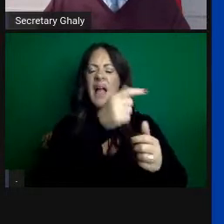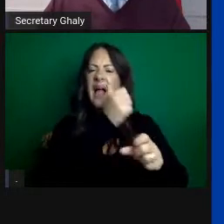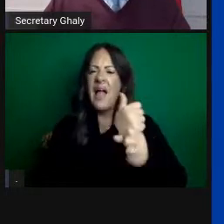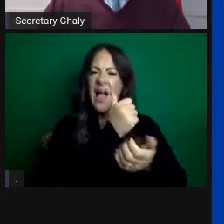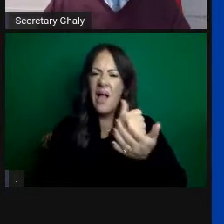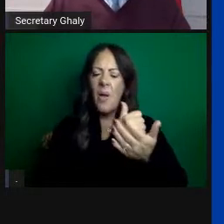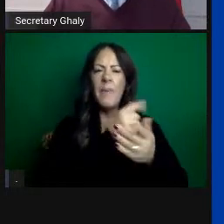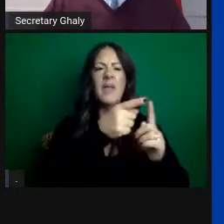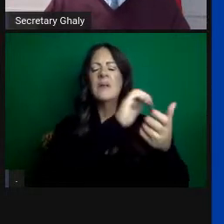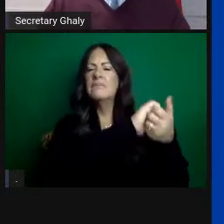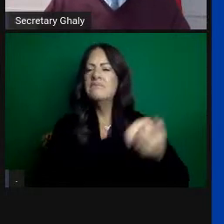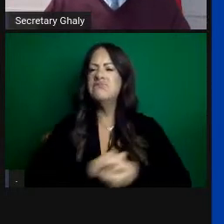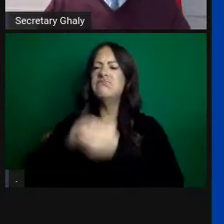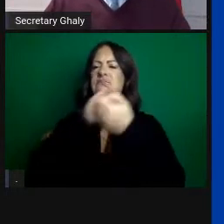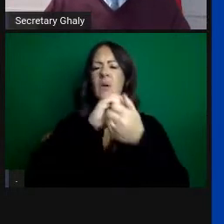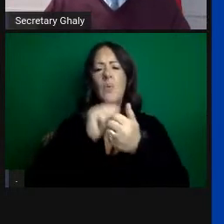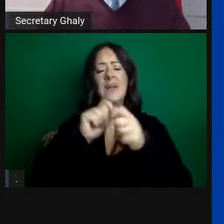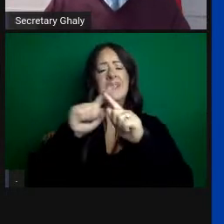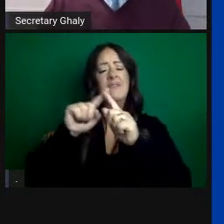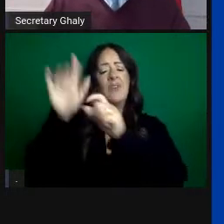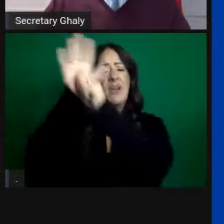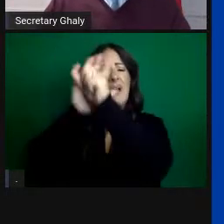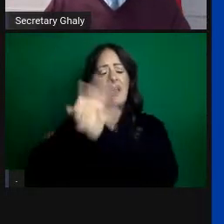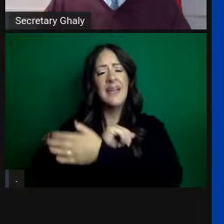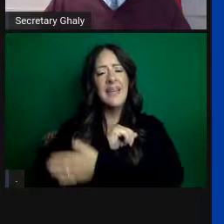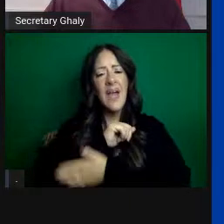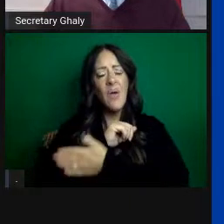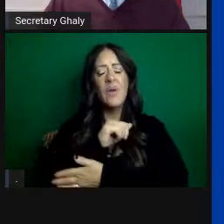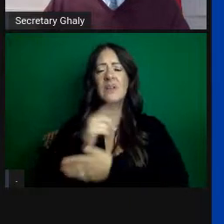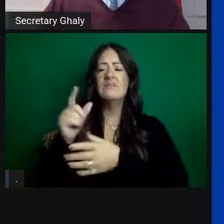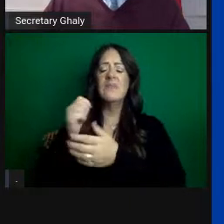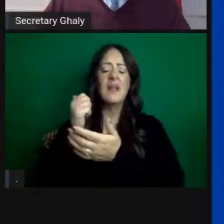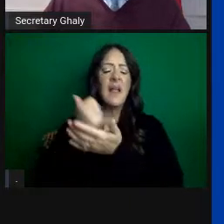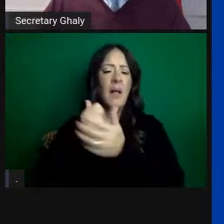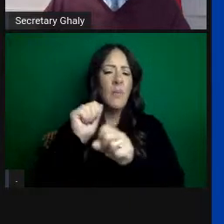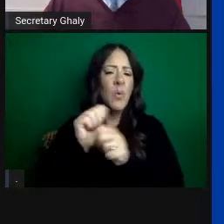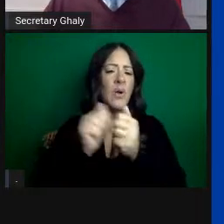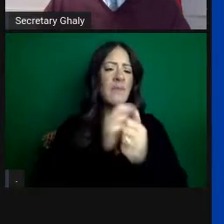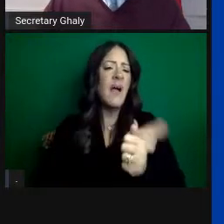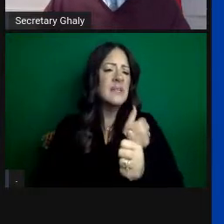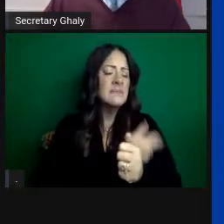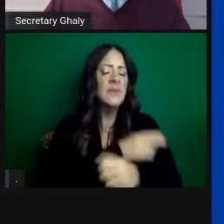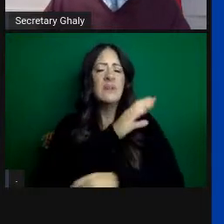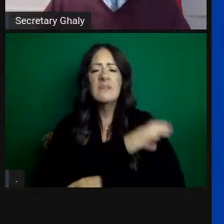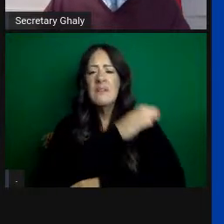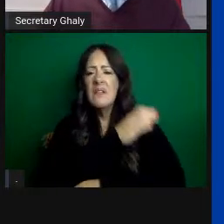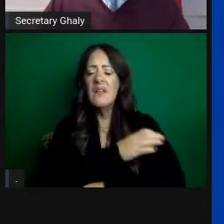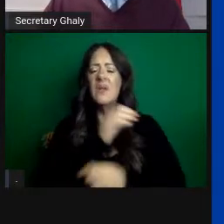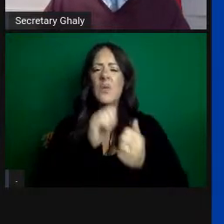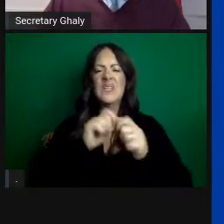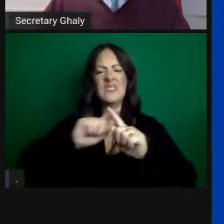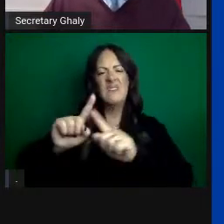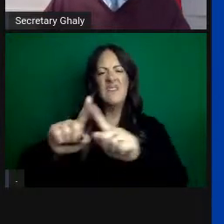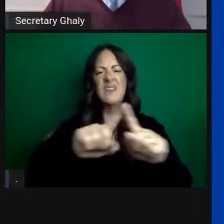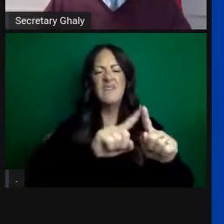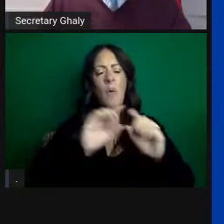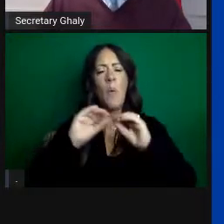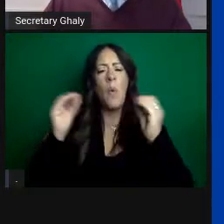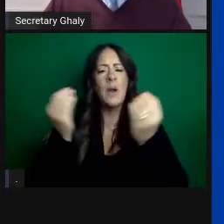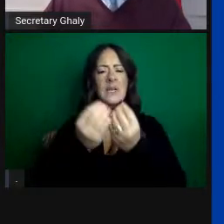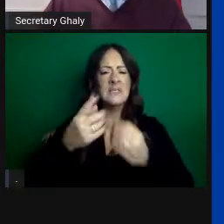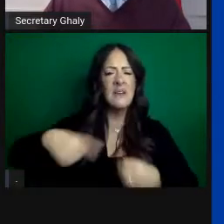with county partners, other healthcare delivery partners, community-based organizations to continue to build up